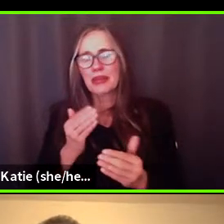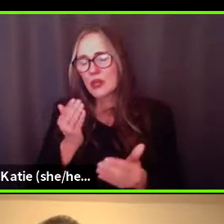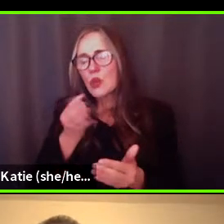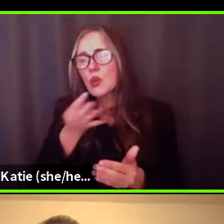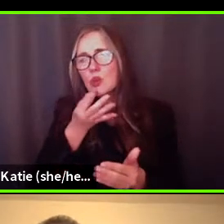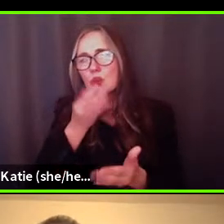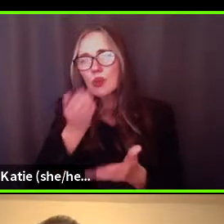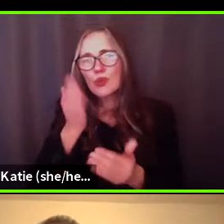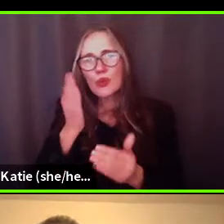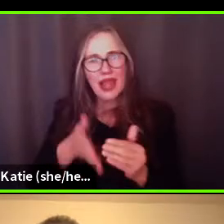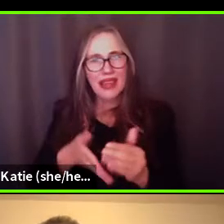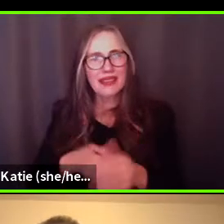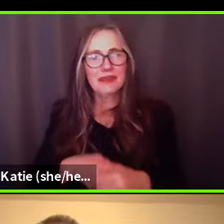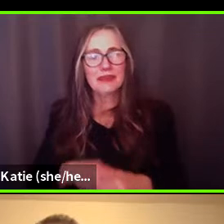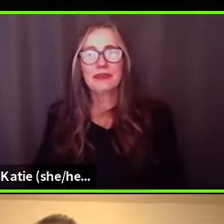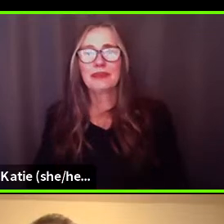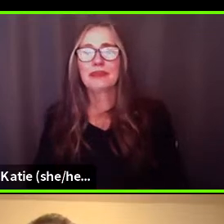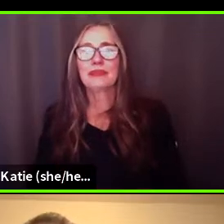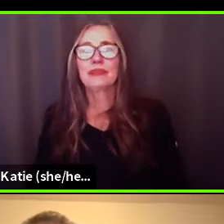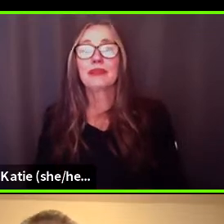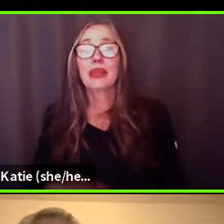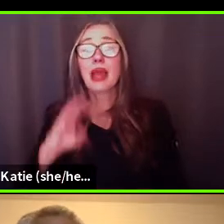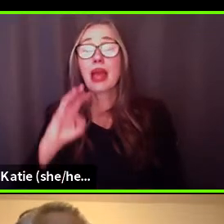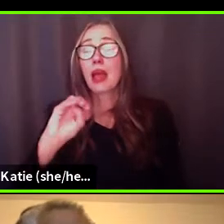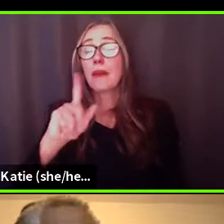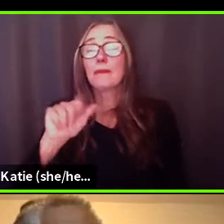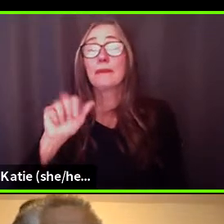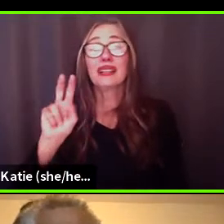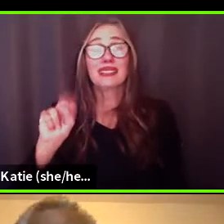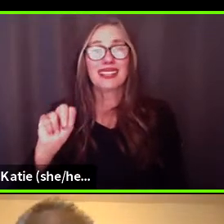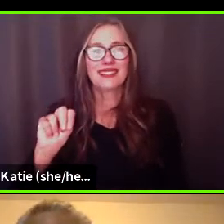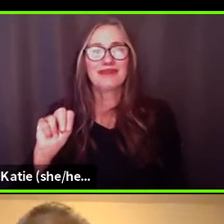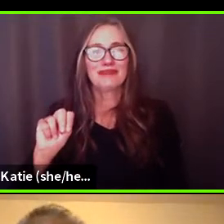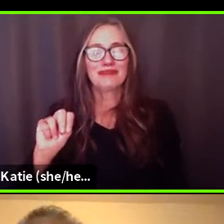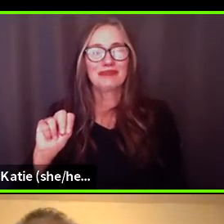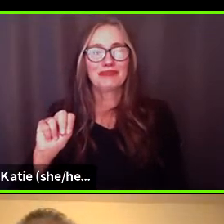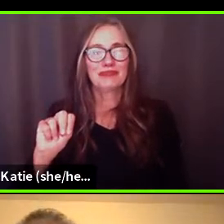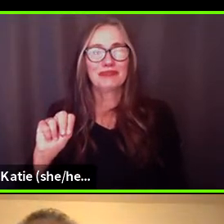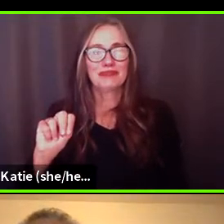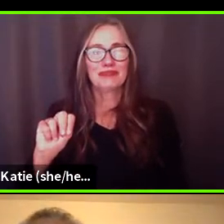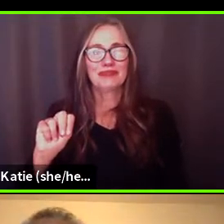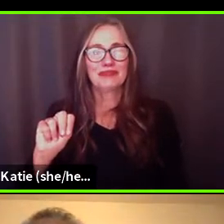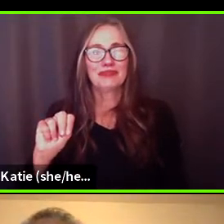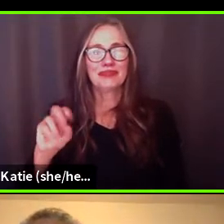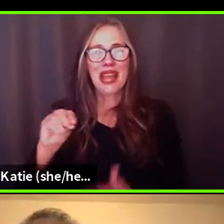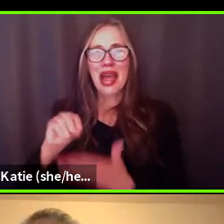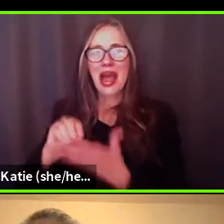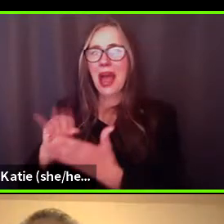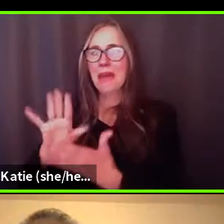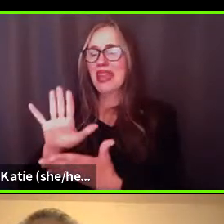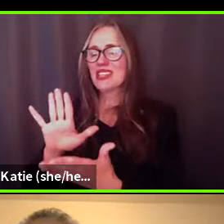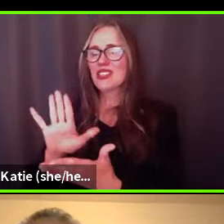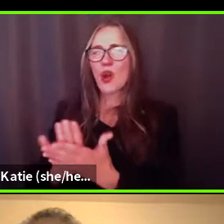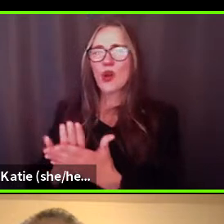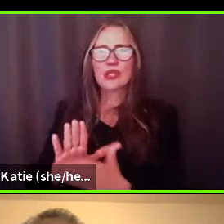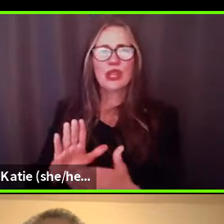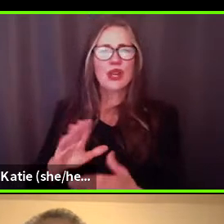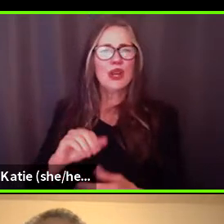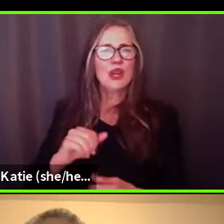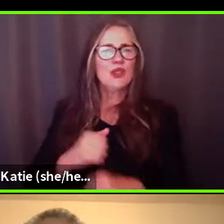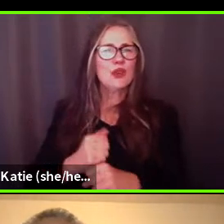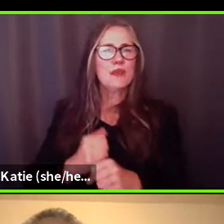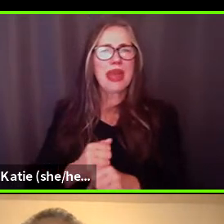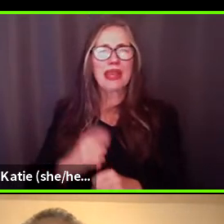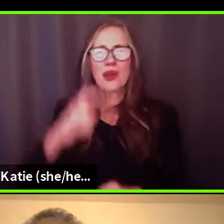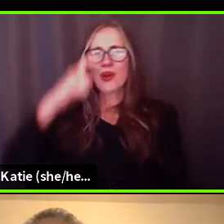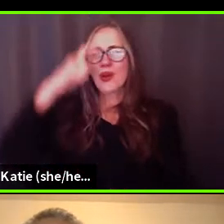so shall i so i i could and i'd made notes to make pithy comments about each and every session but i think in